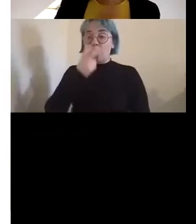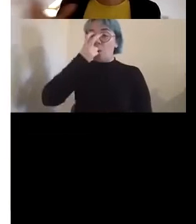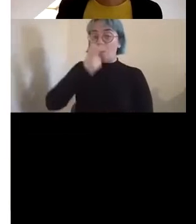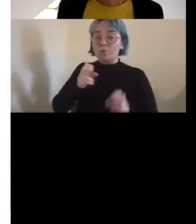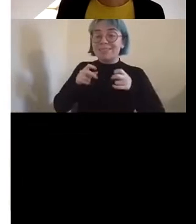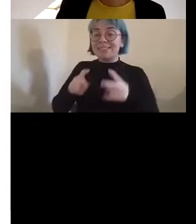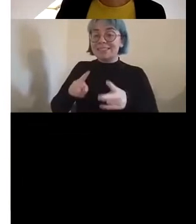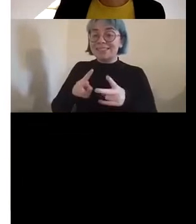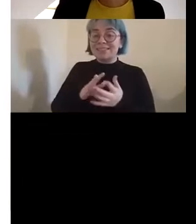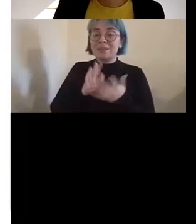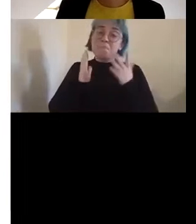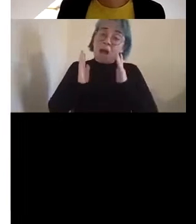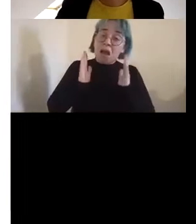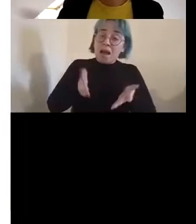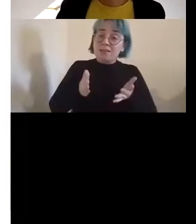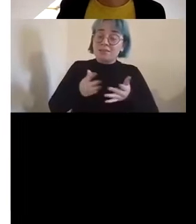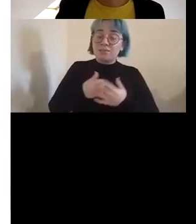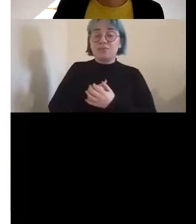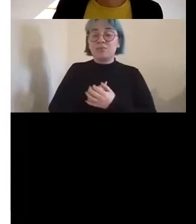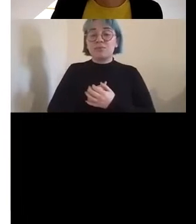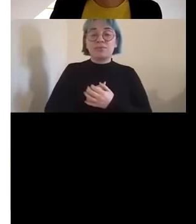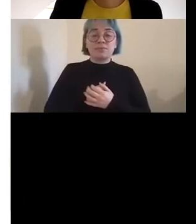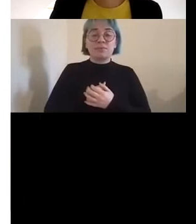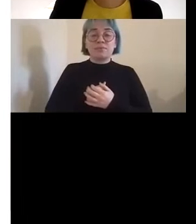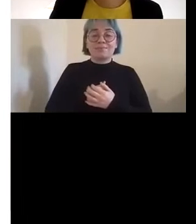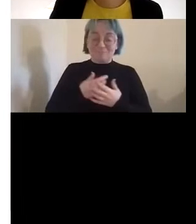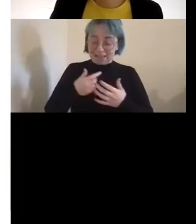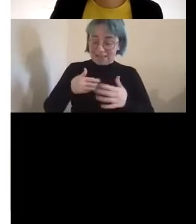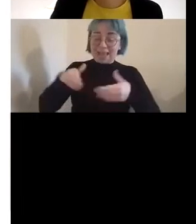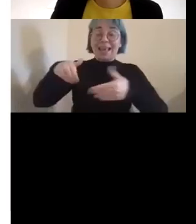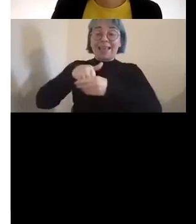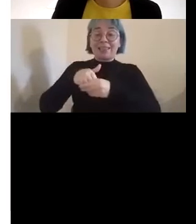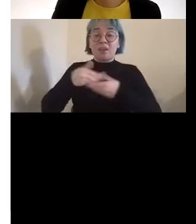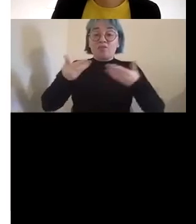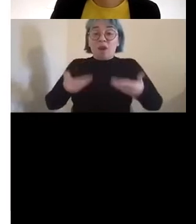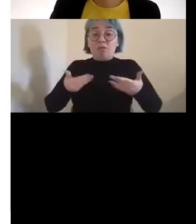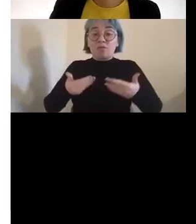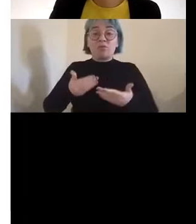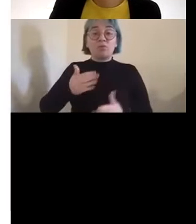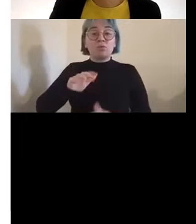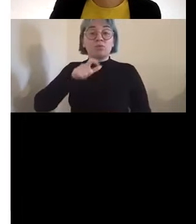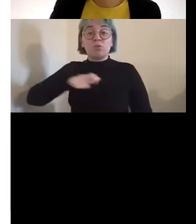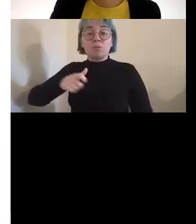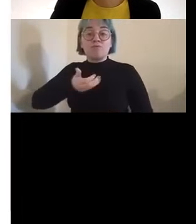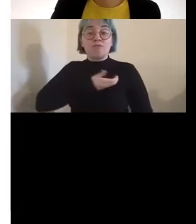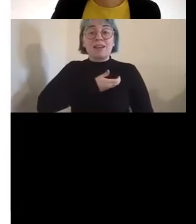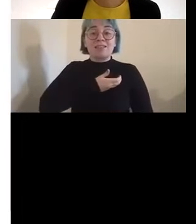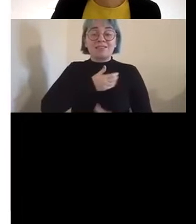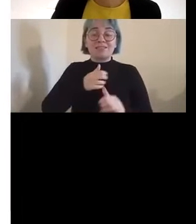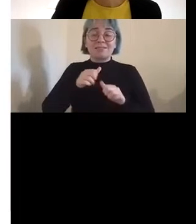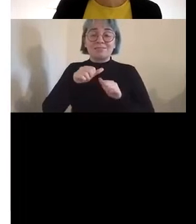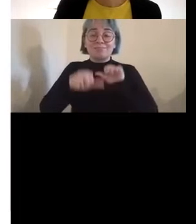but as it has to be read also within the current international human rights framework, it's very clear